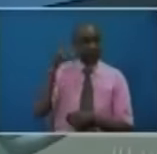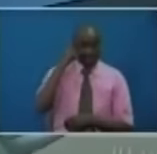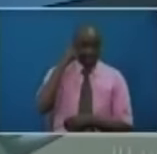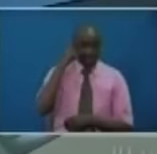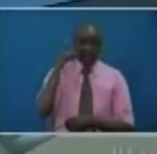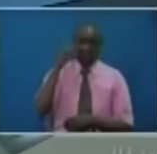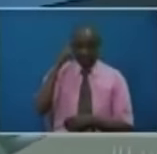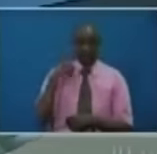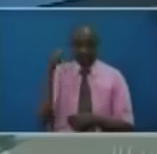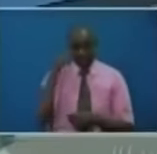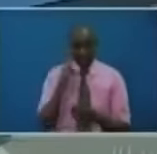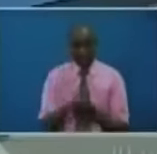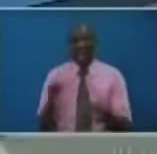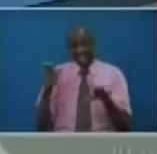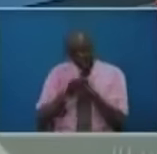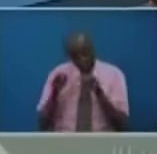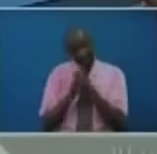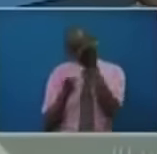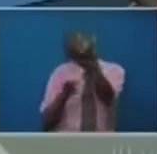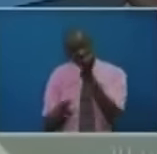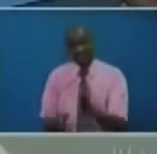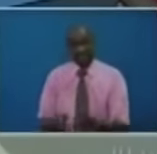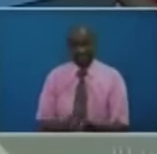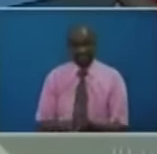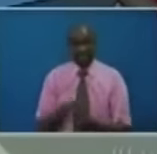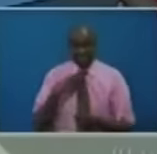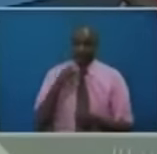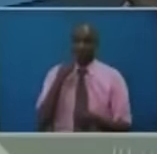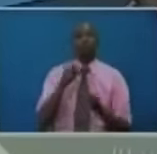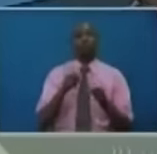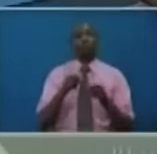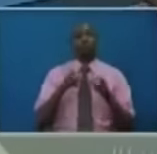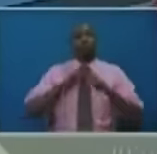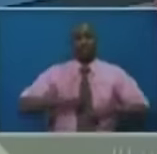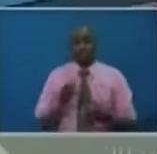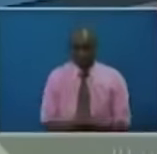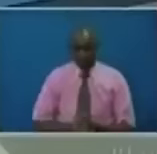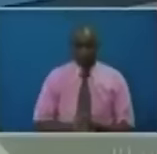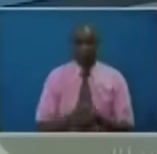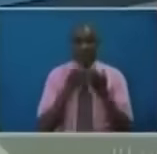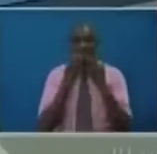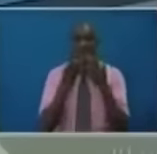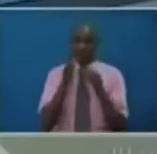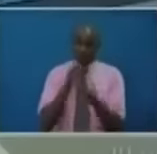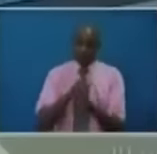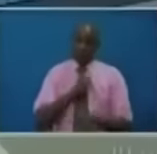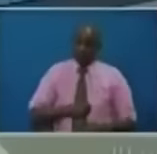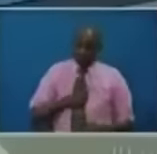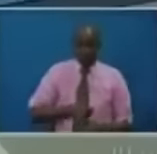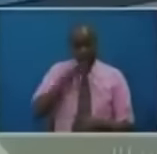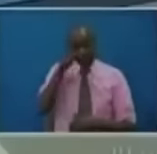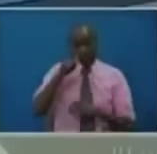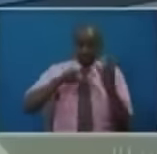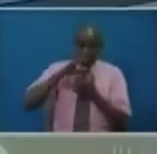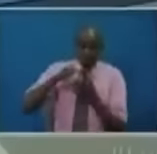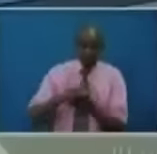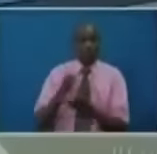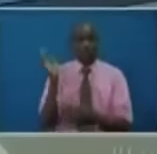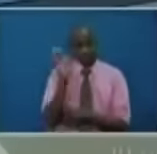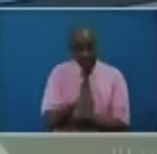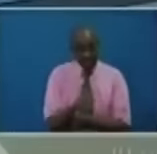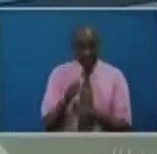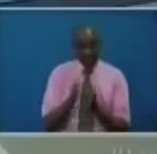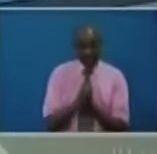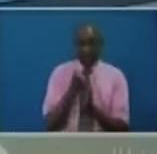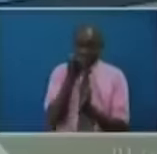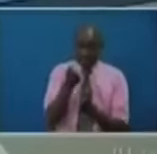not true. Everything is on the auto cue. All right, so take us on a break. Okay, thank you very much. We apologize for that mix-up, but we're going to come back.